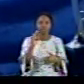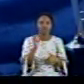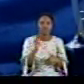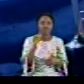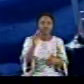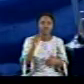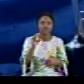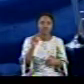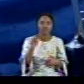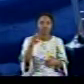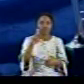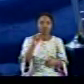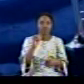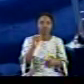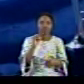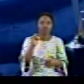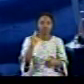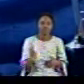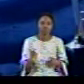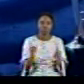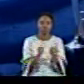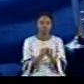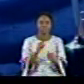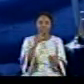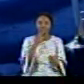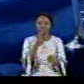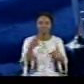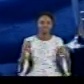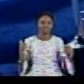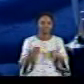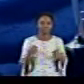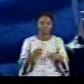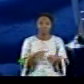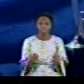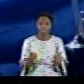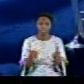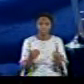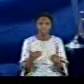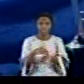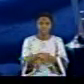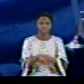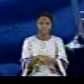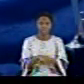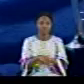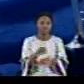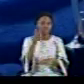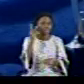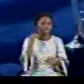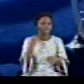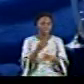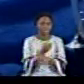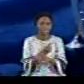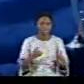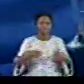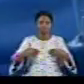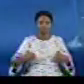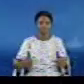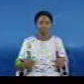and with severe pains for two nights delivered and healed please listen to her